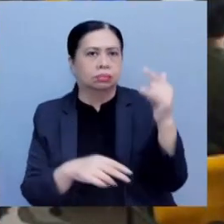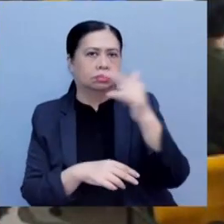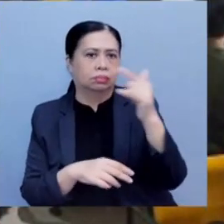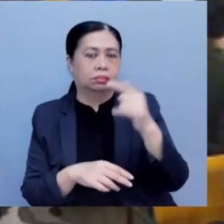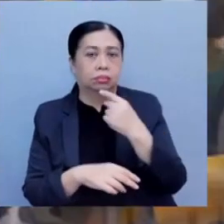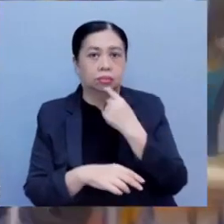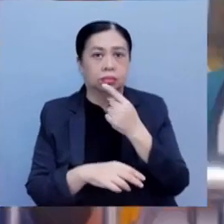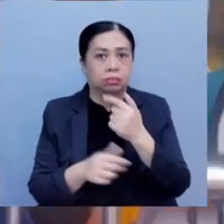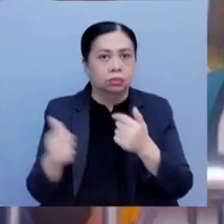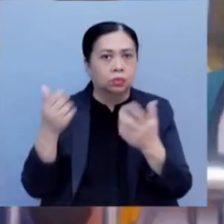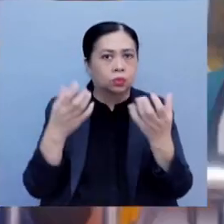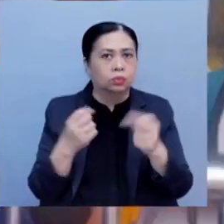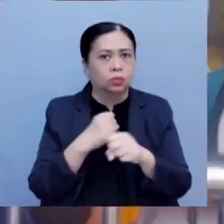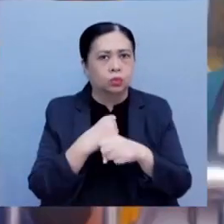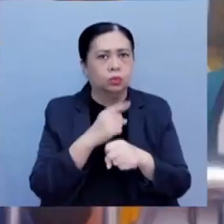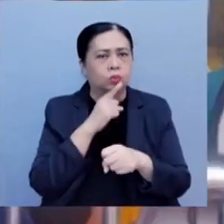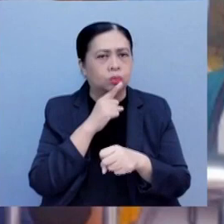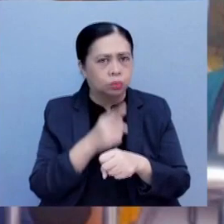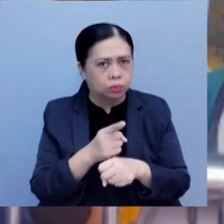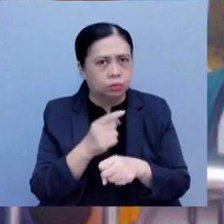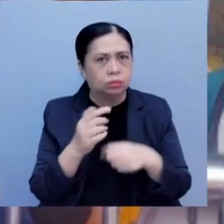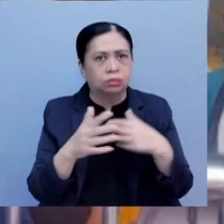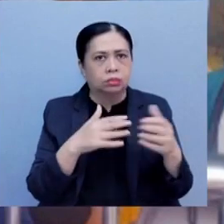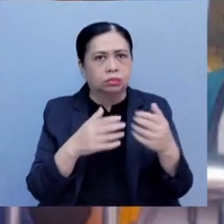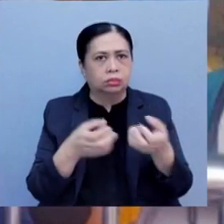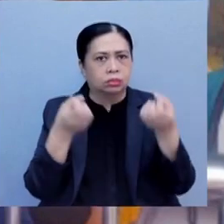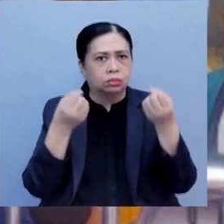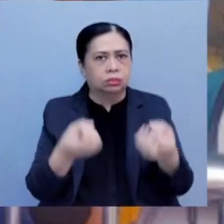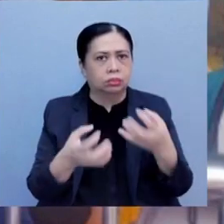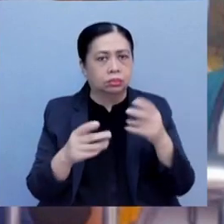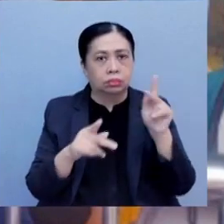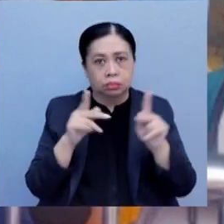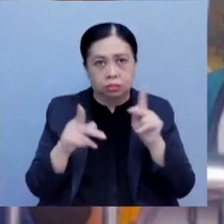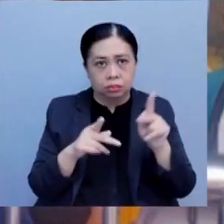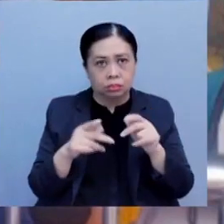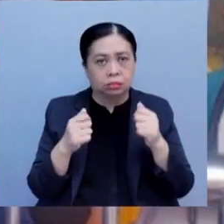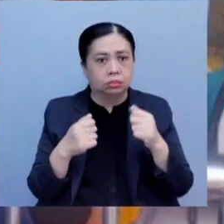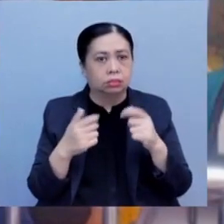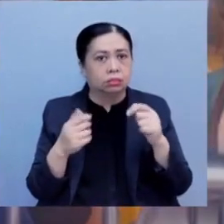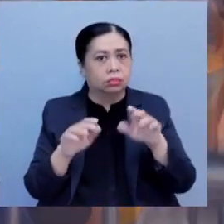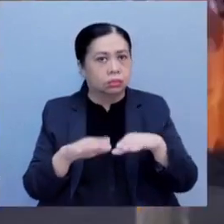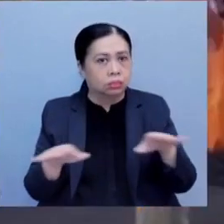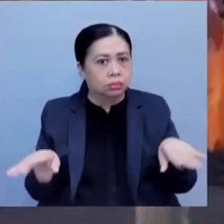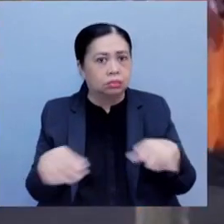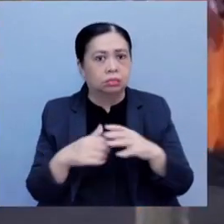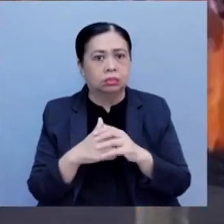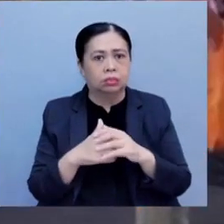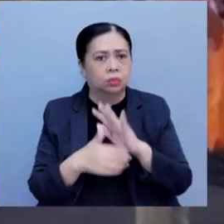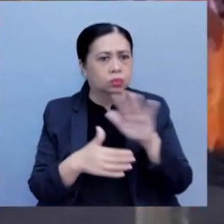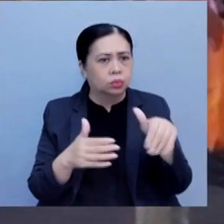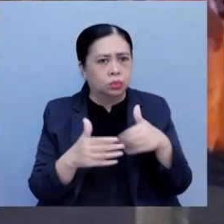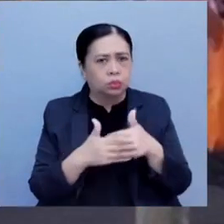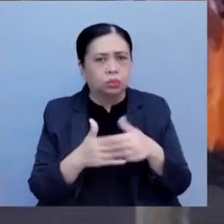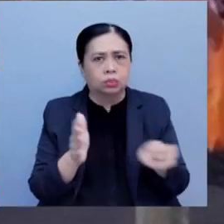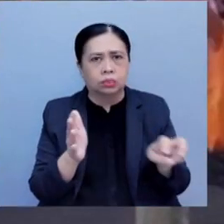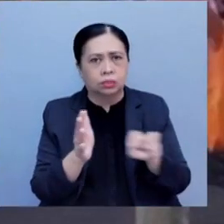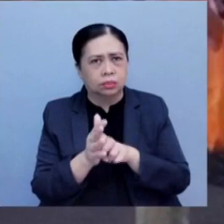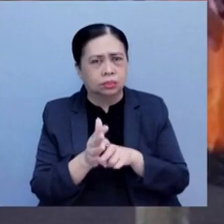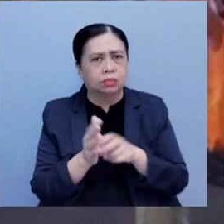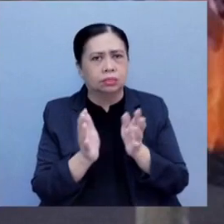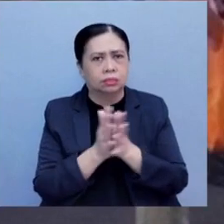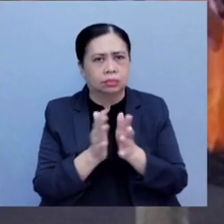they want to make sure that despite the high volume of passengers, seniors or children or all passengers in general